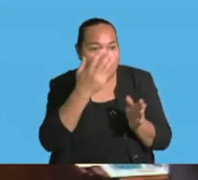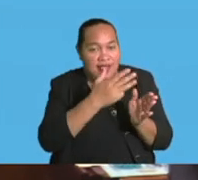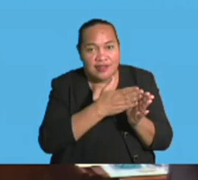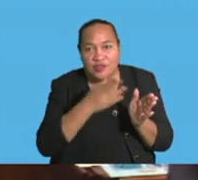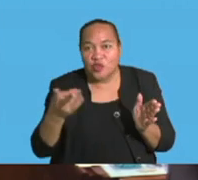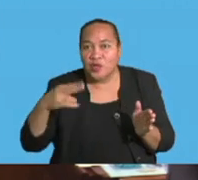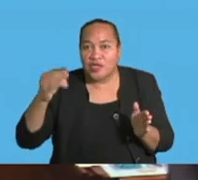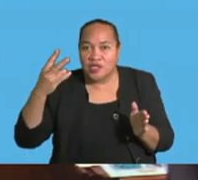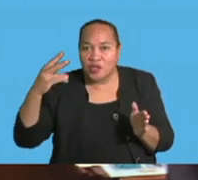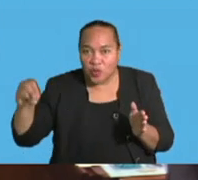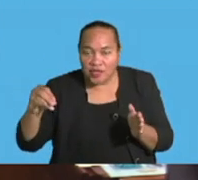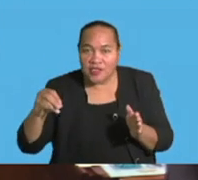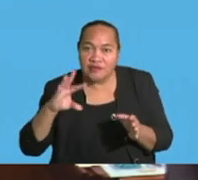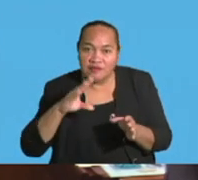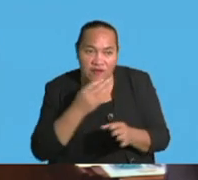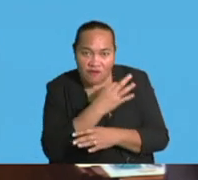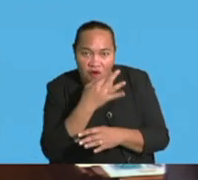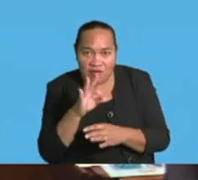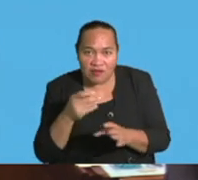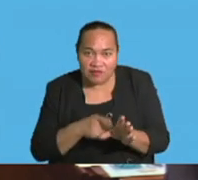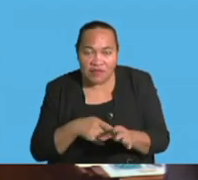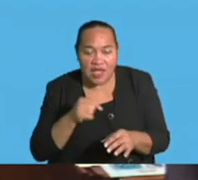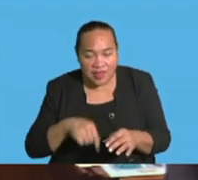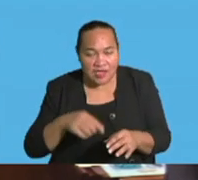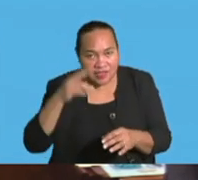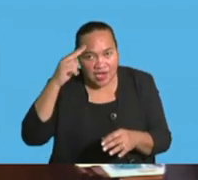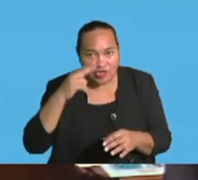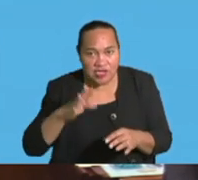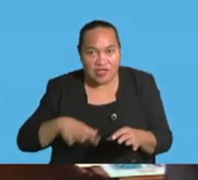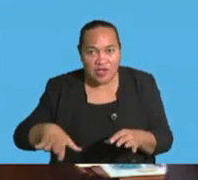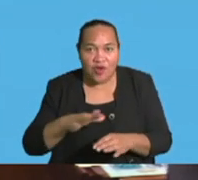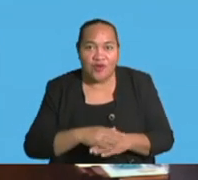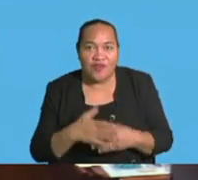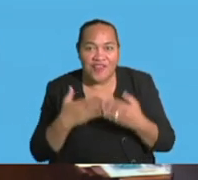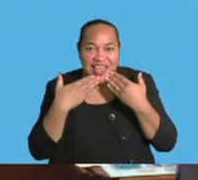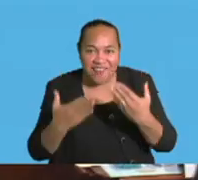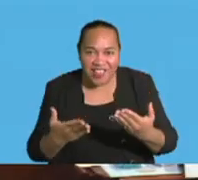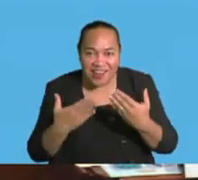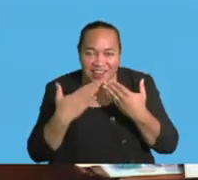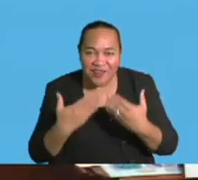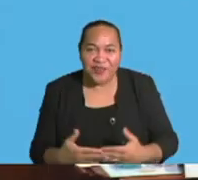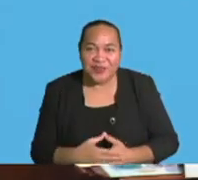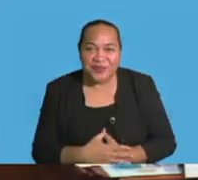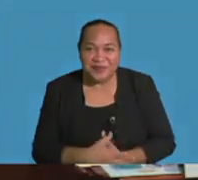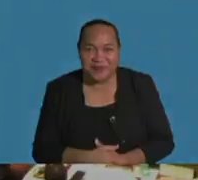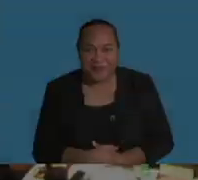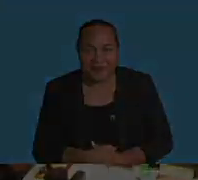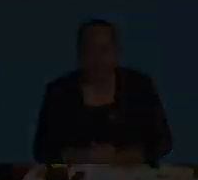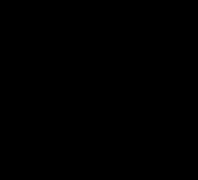2019-2020 fiscal year for the forestry sector and the nation as a whole.